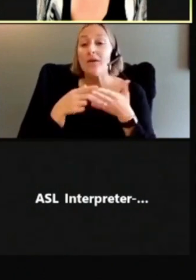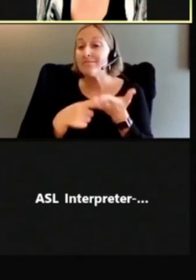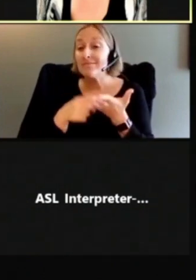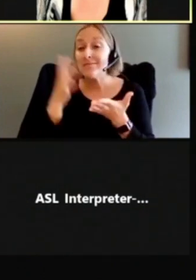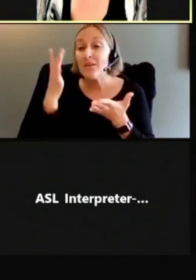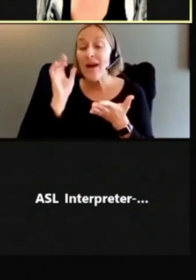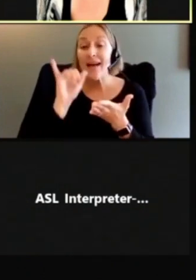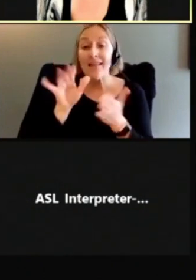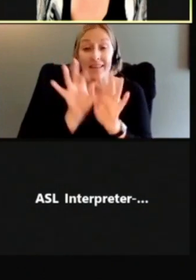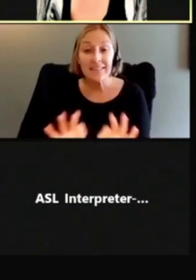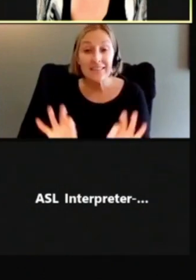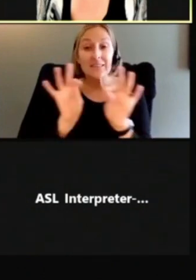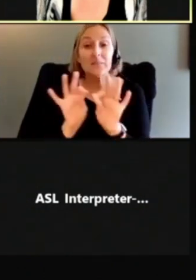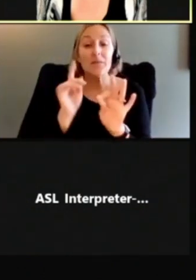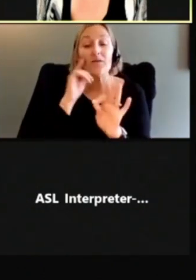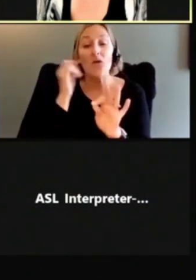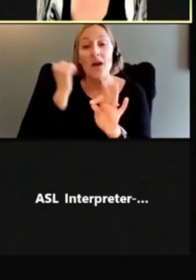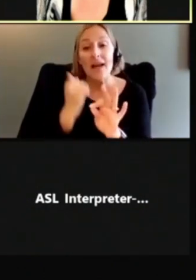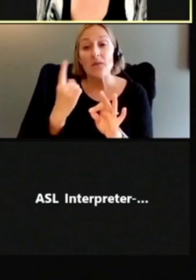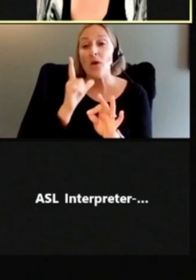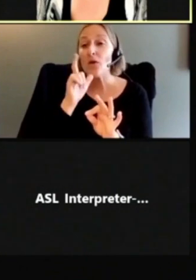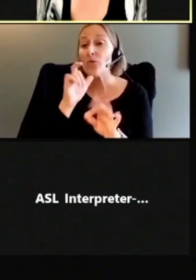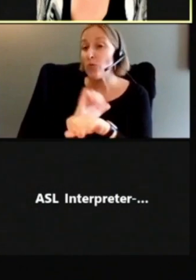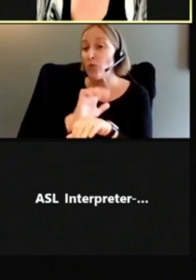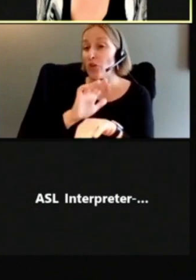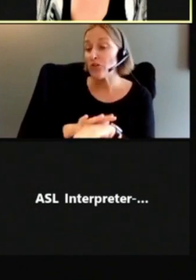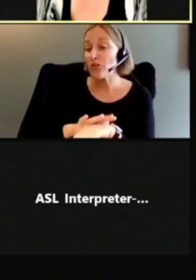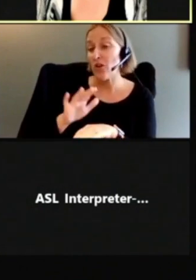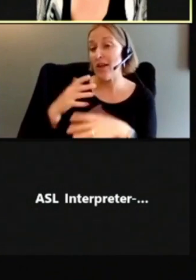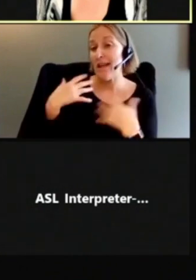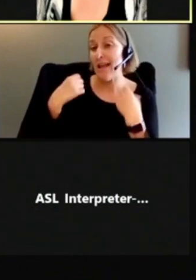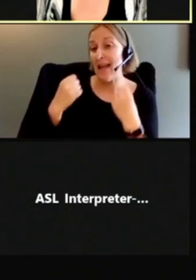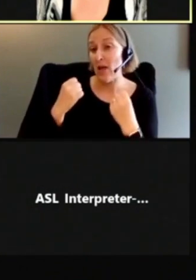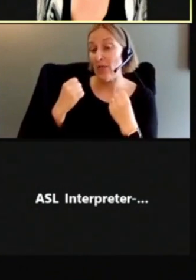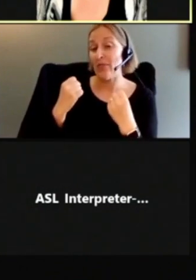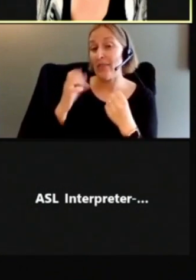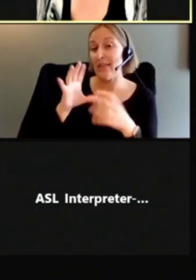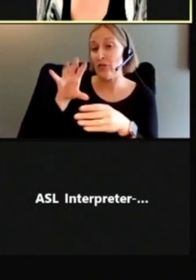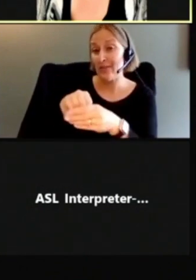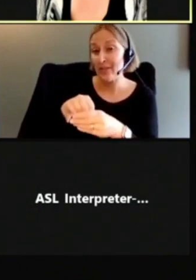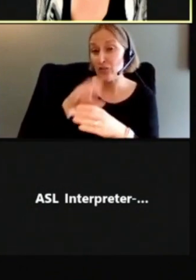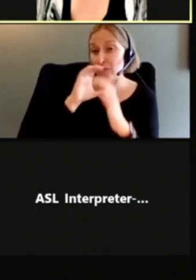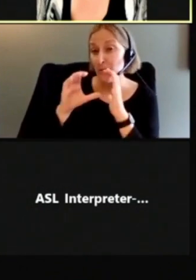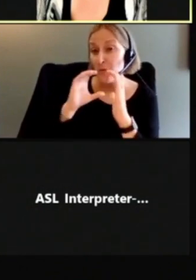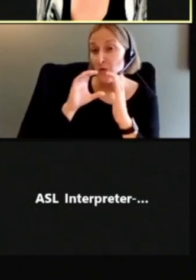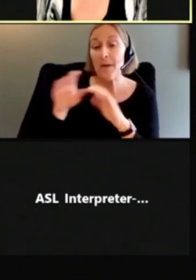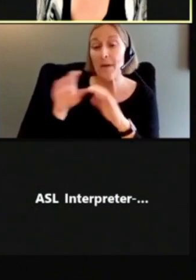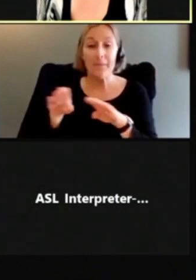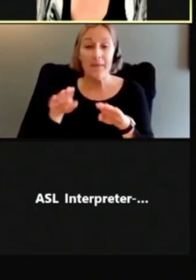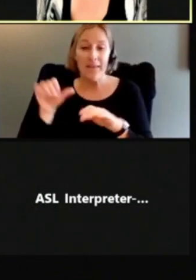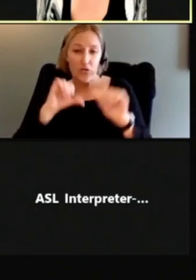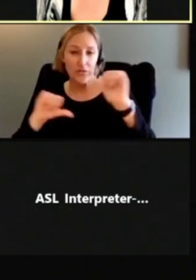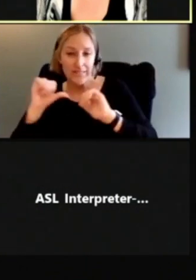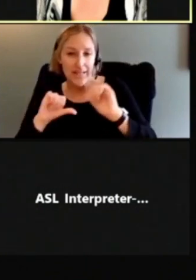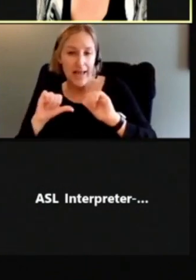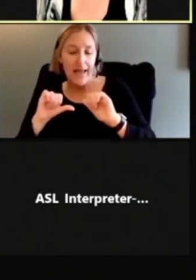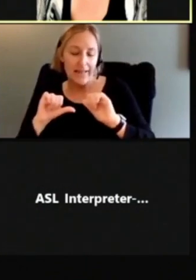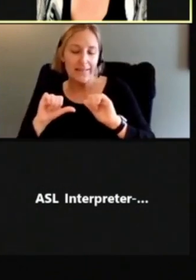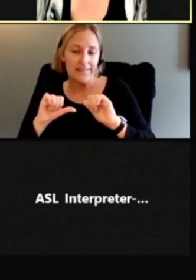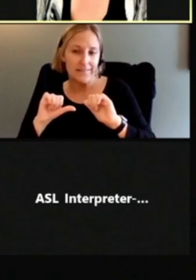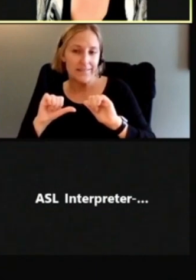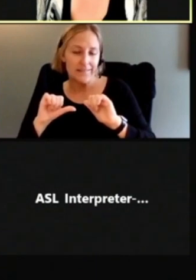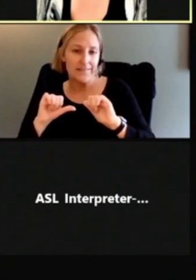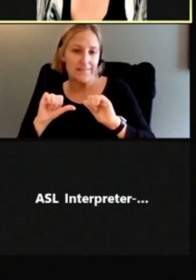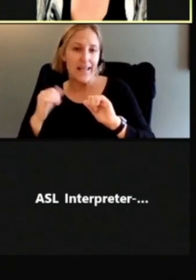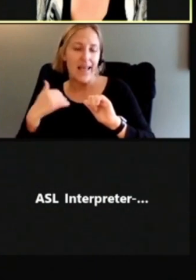works on health intervention communication. I can't talk about behavioral science without mentioning one of my favorite books.